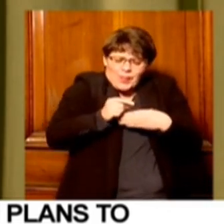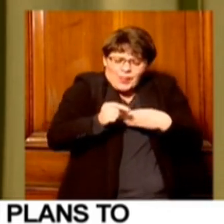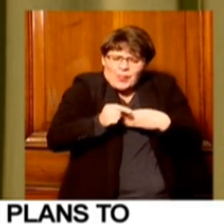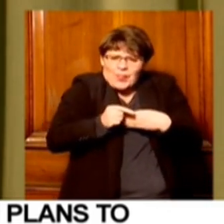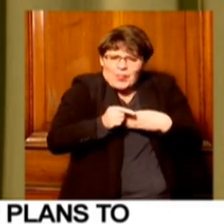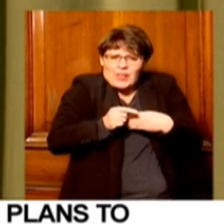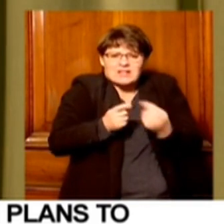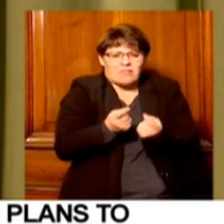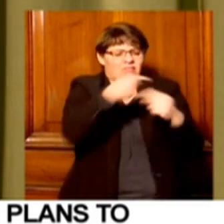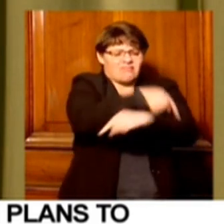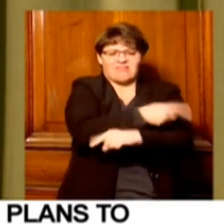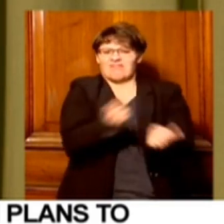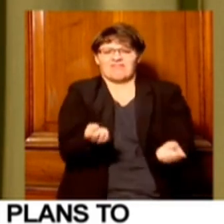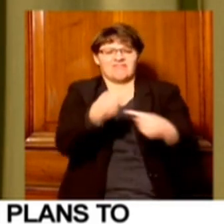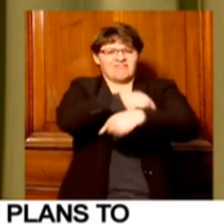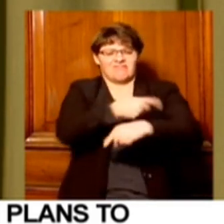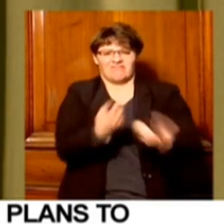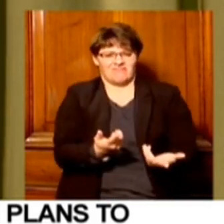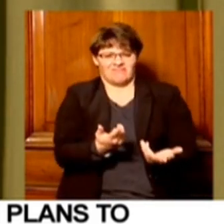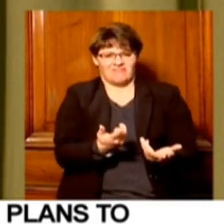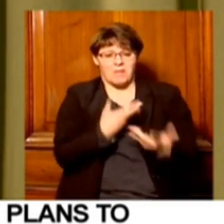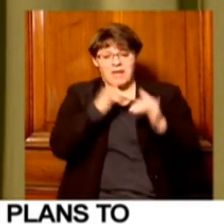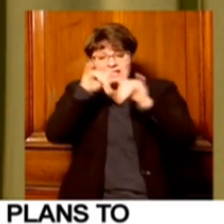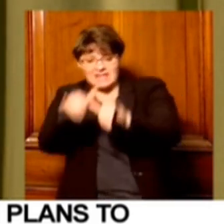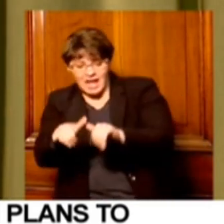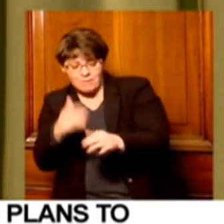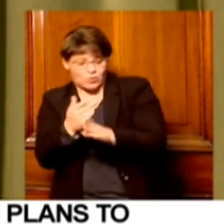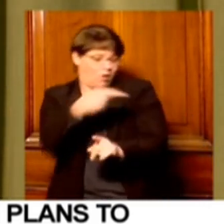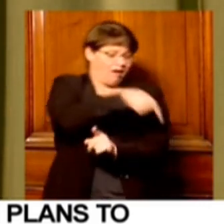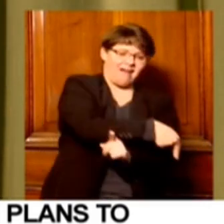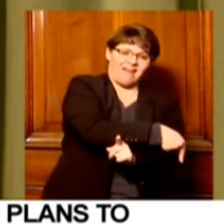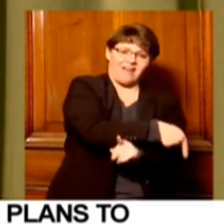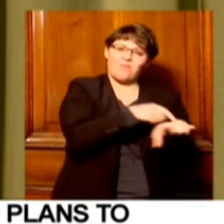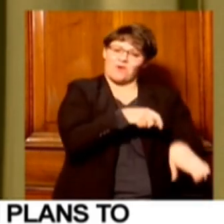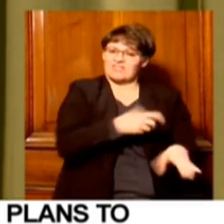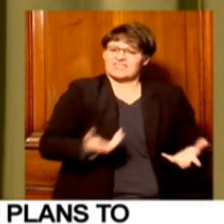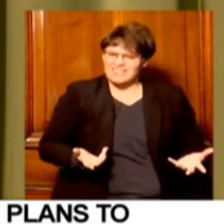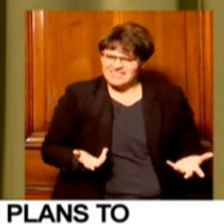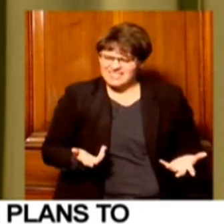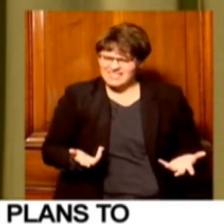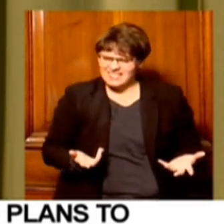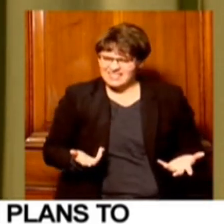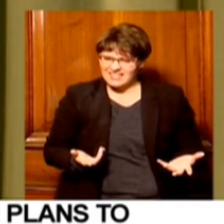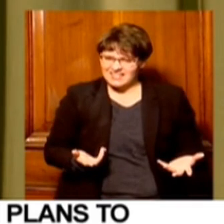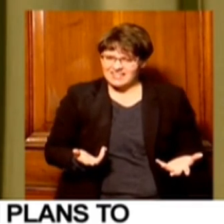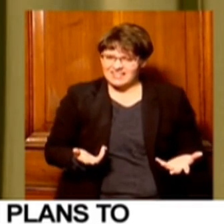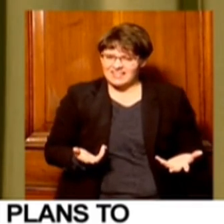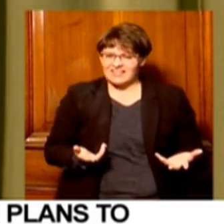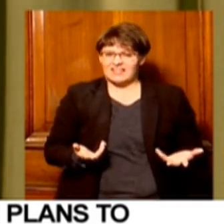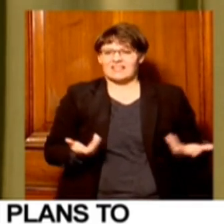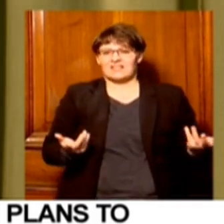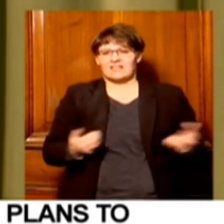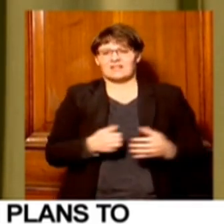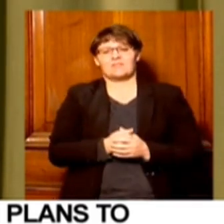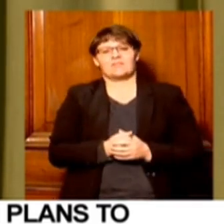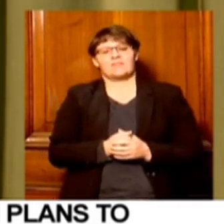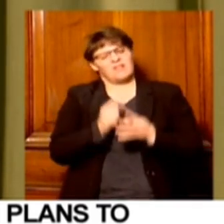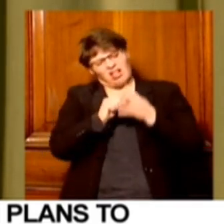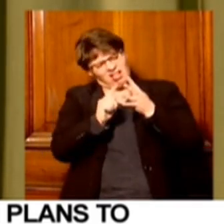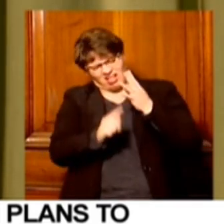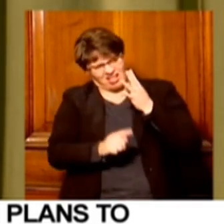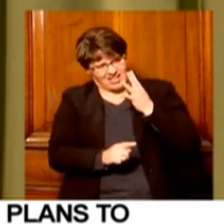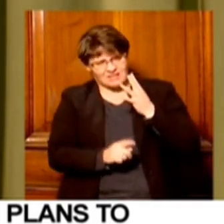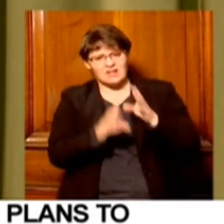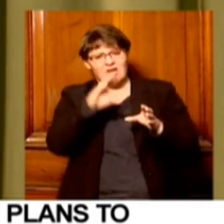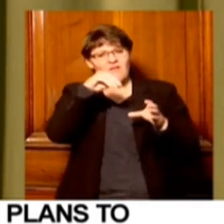vice versa. And there are those who stay here but work at the Dome or the Val Marina and so on, which is part